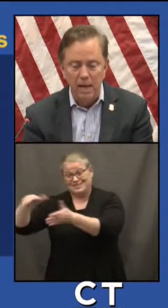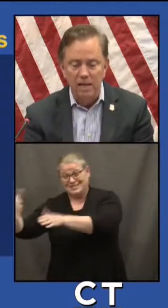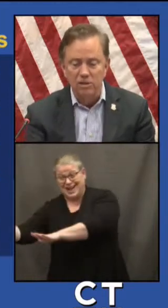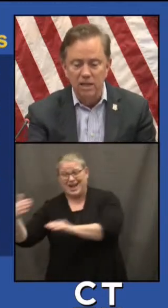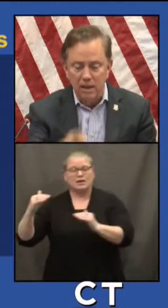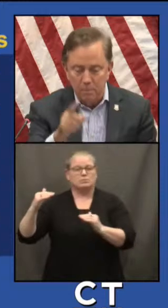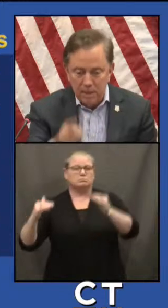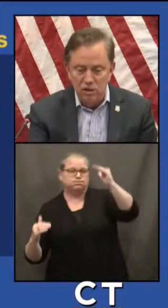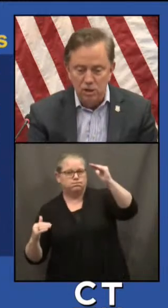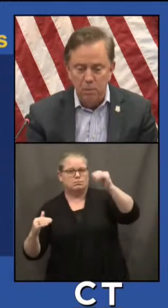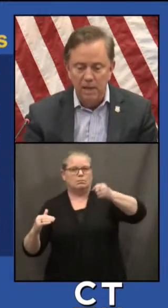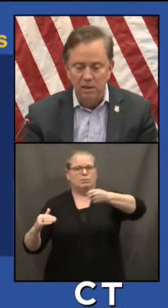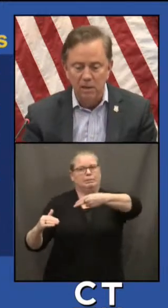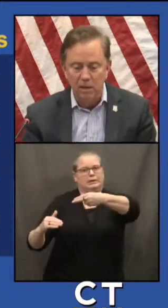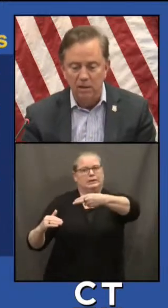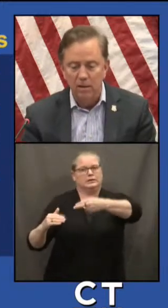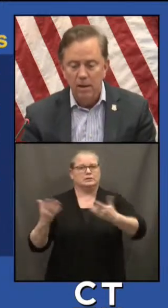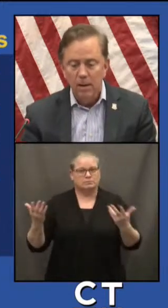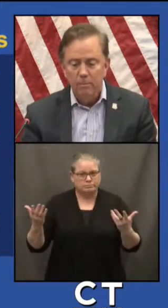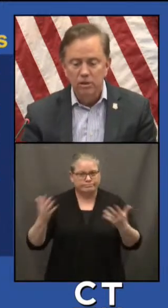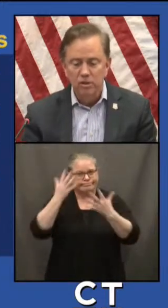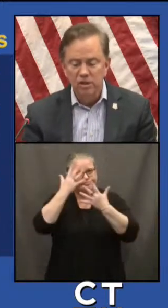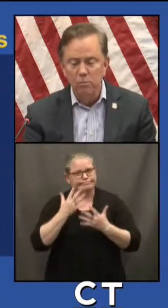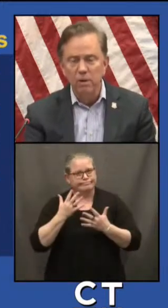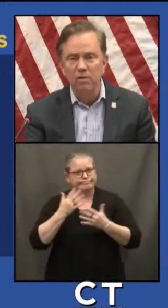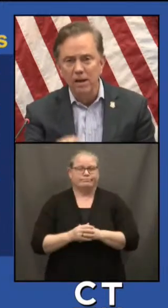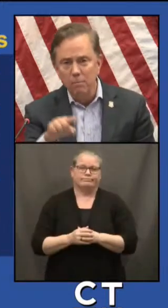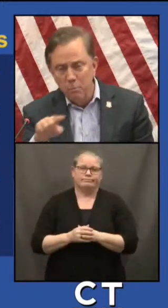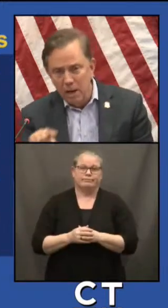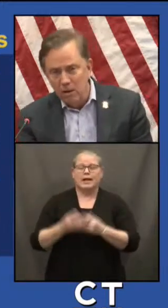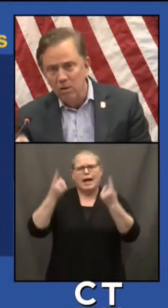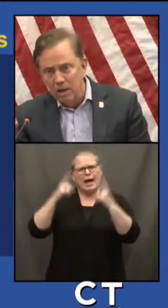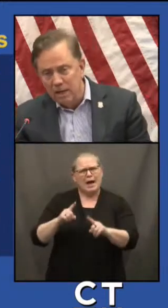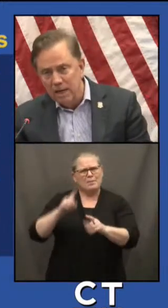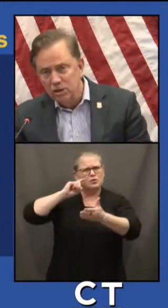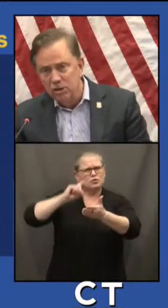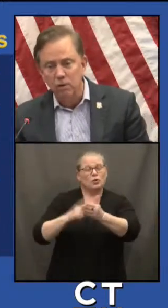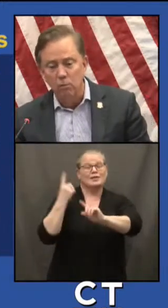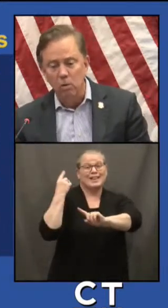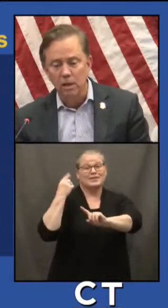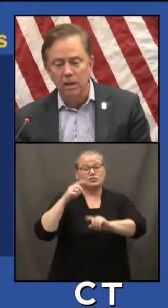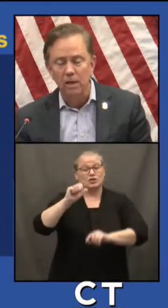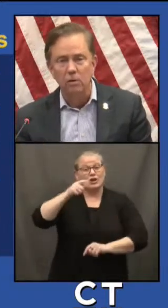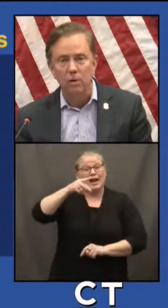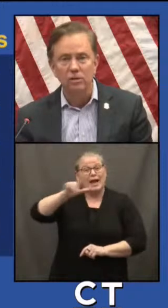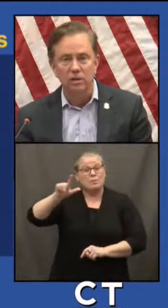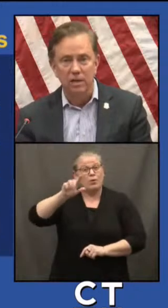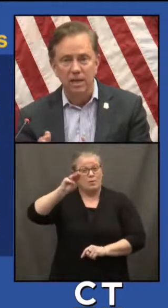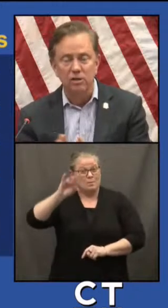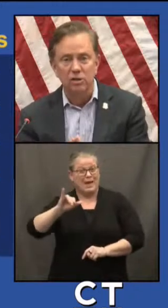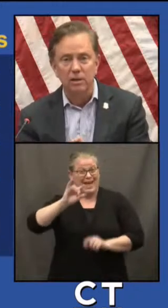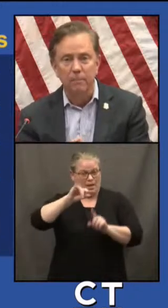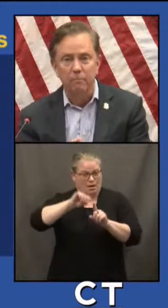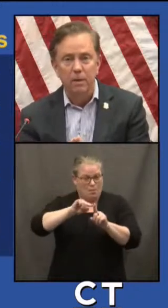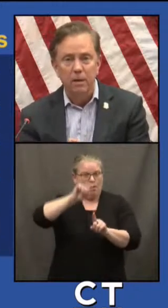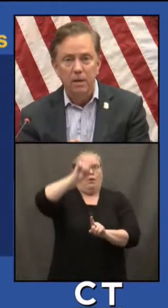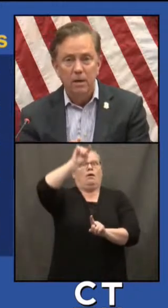May. You see that big spike there. But you see we've gotten better in each rolling iteration,